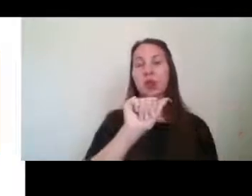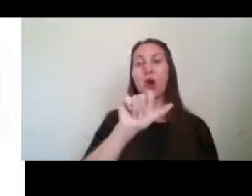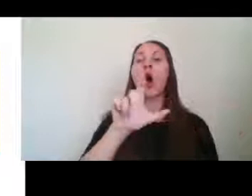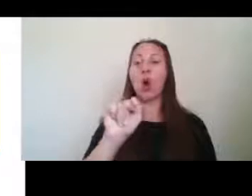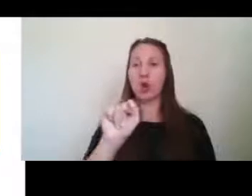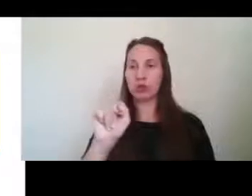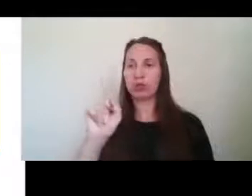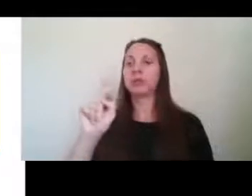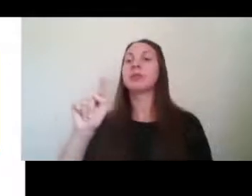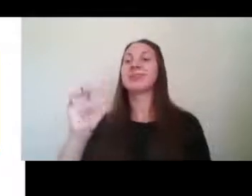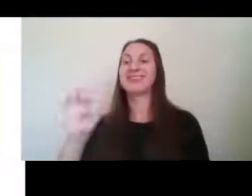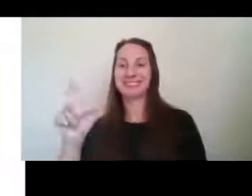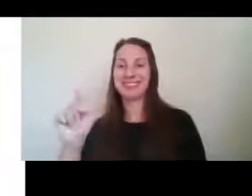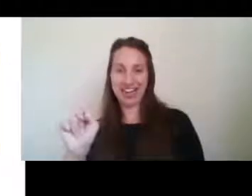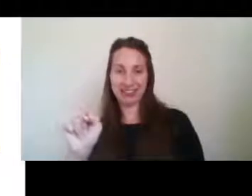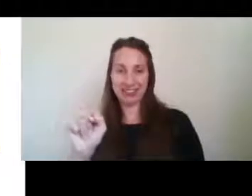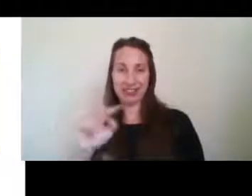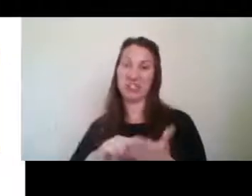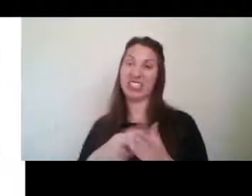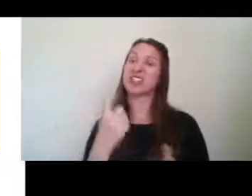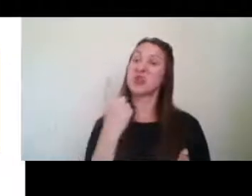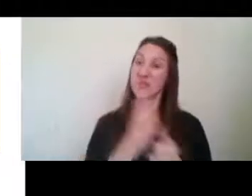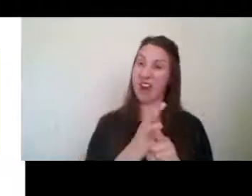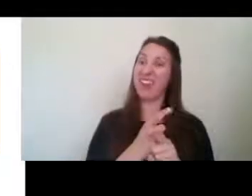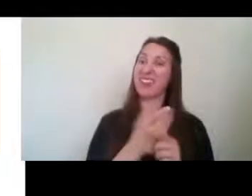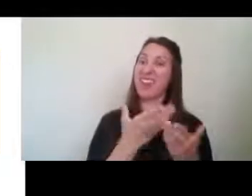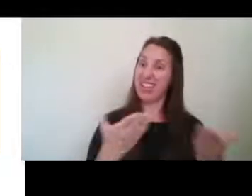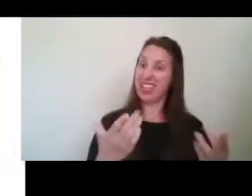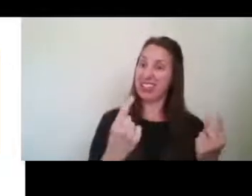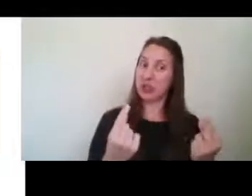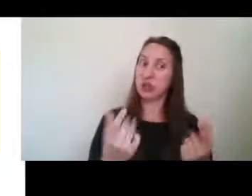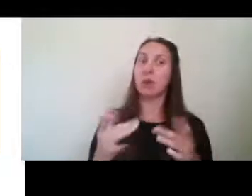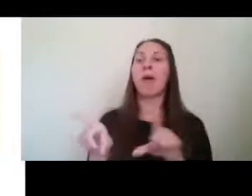thing to do. Next slide.